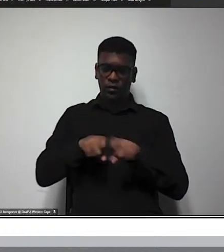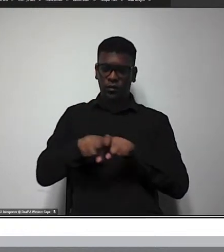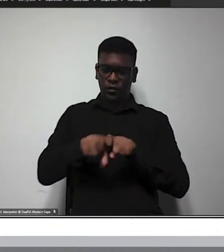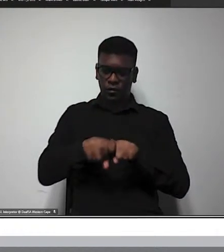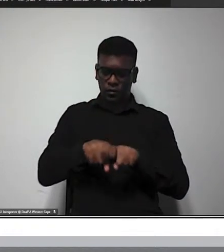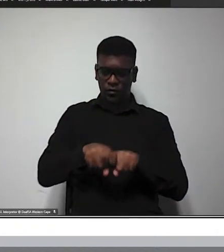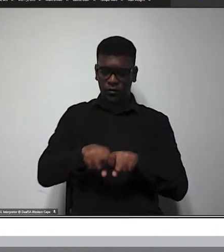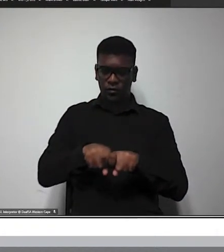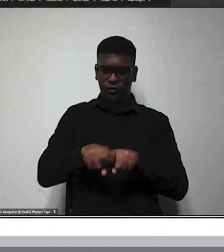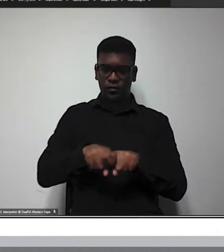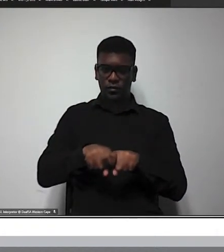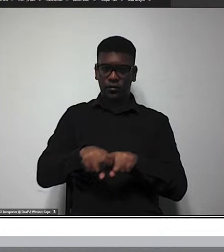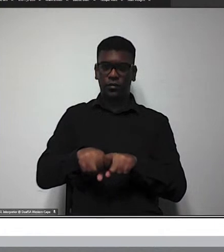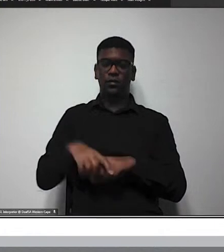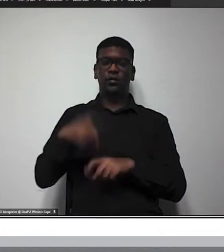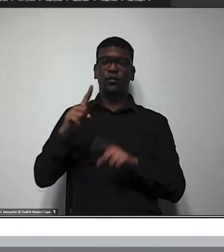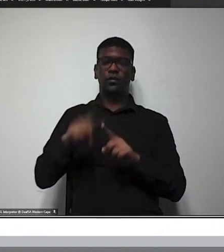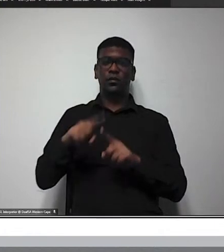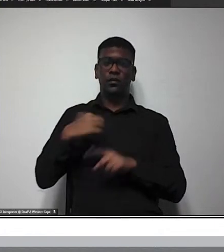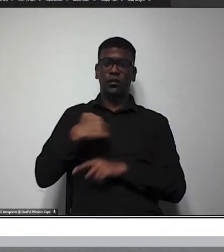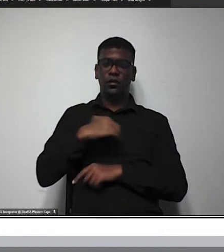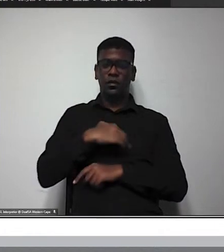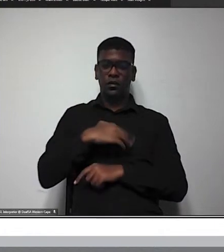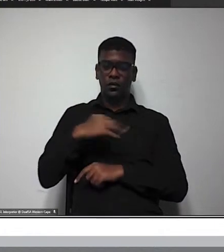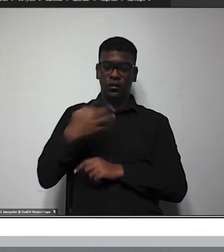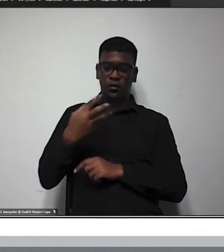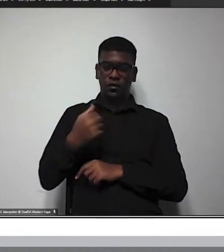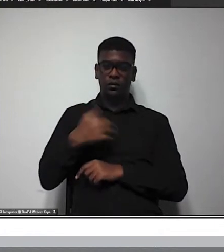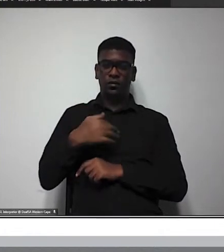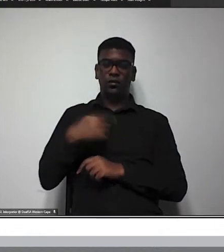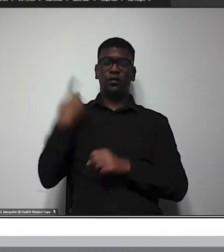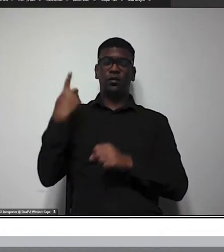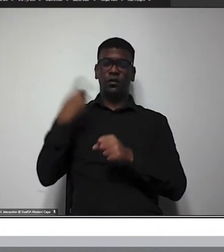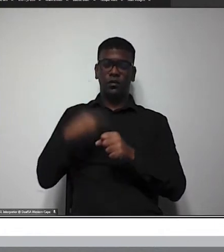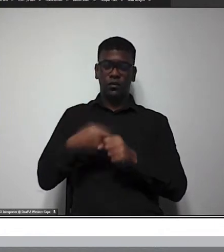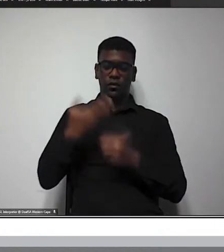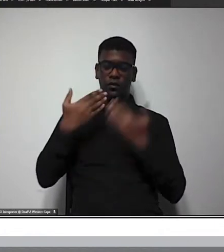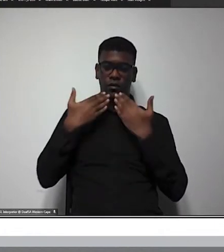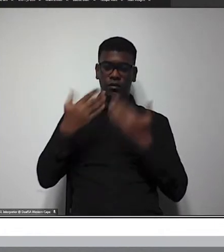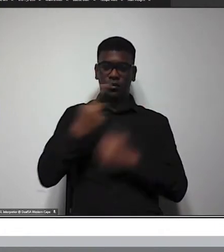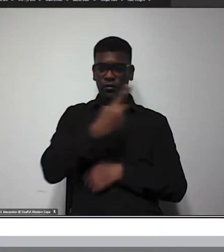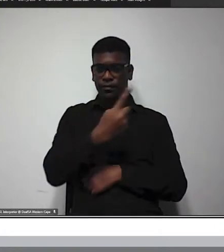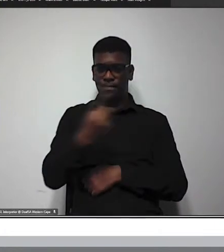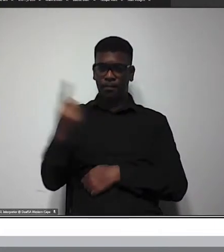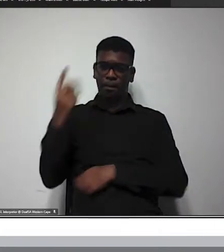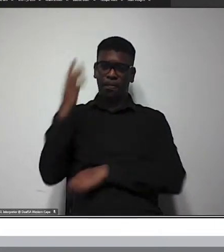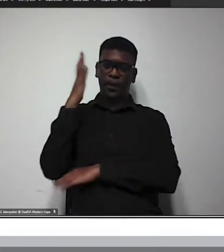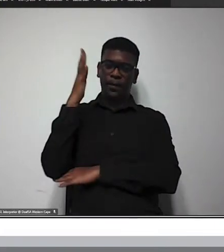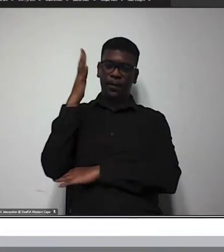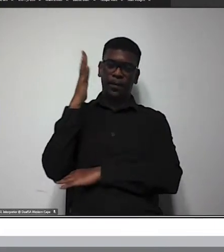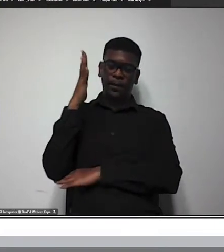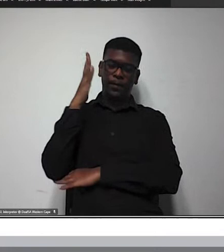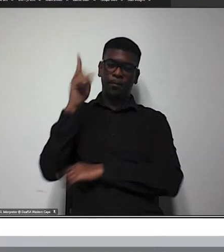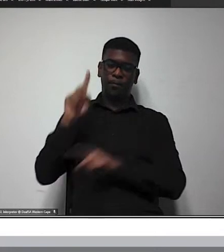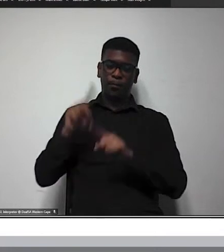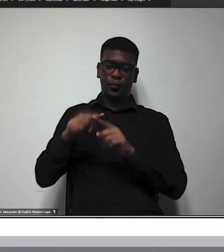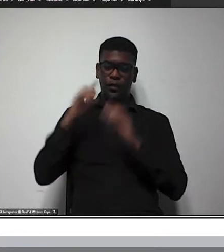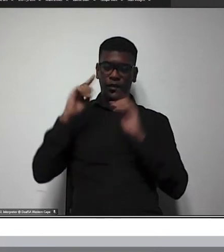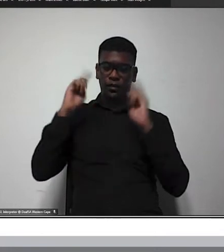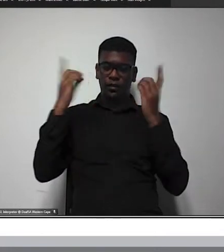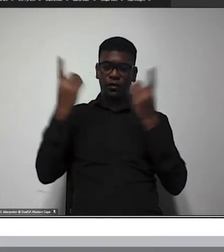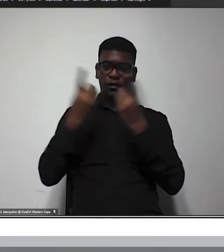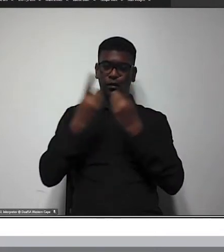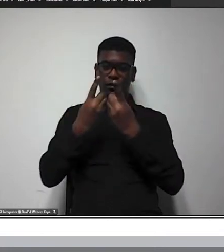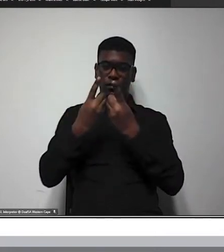overall. So with that, I would like to again thank each and every single presenter and the departments.